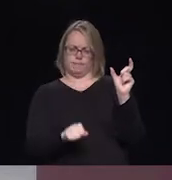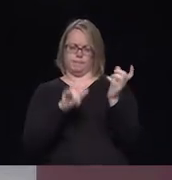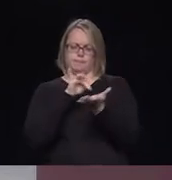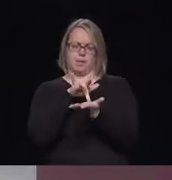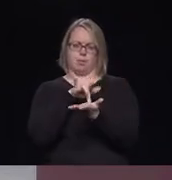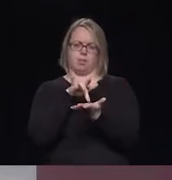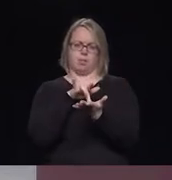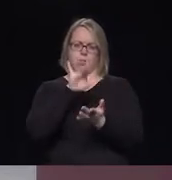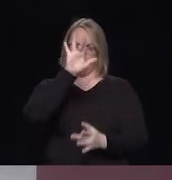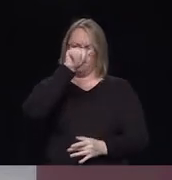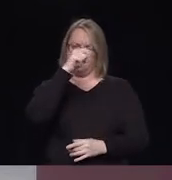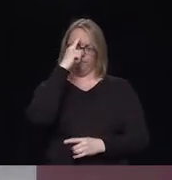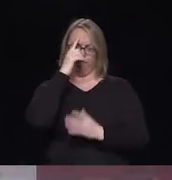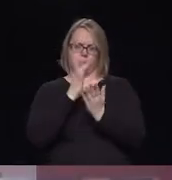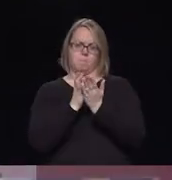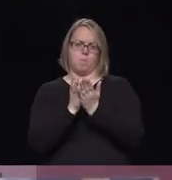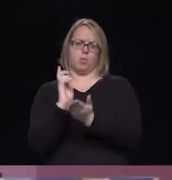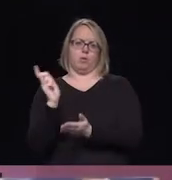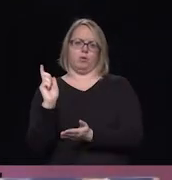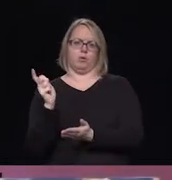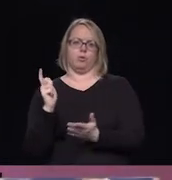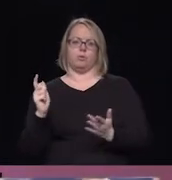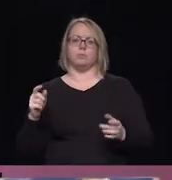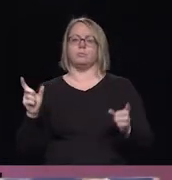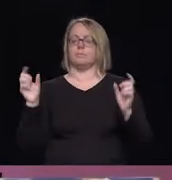You should have a big gap in the middle.